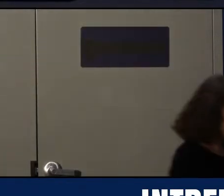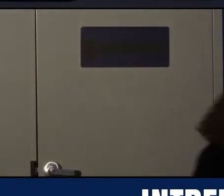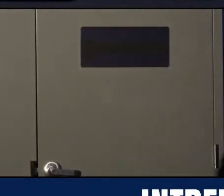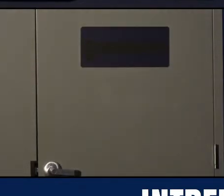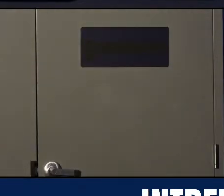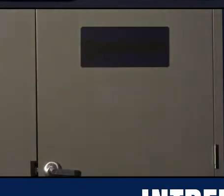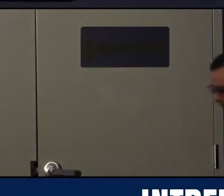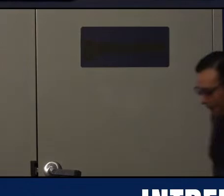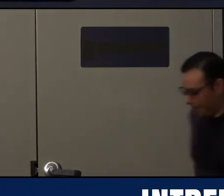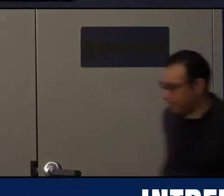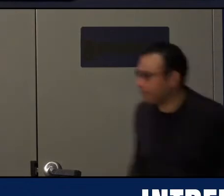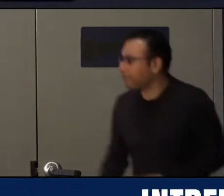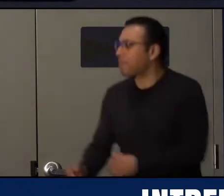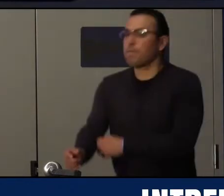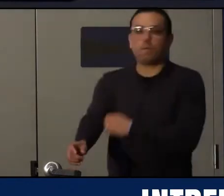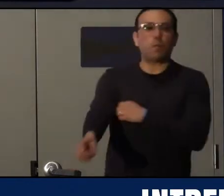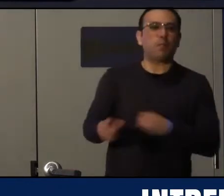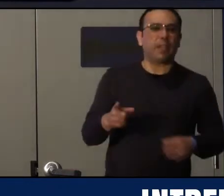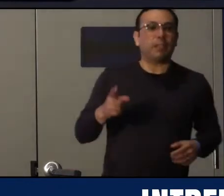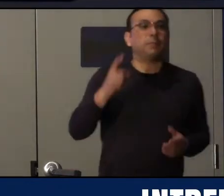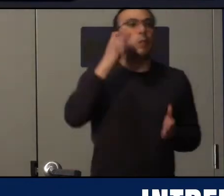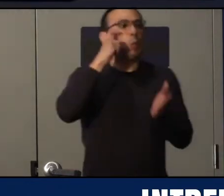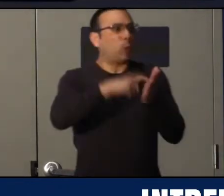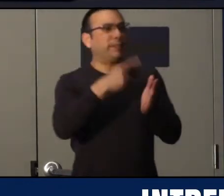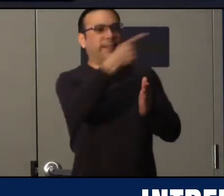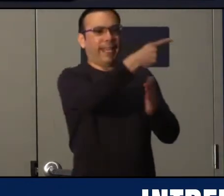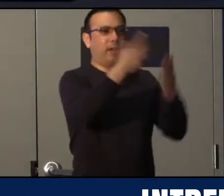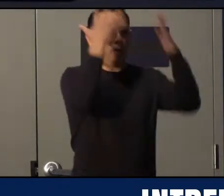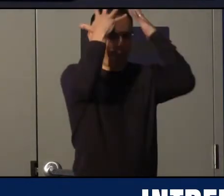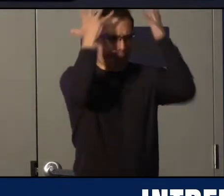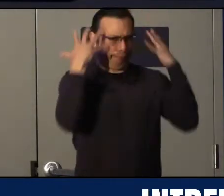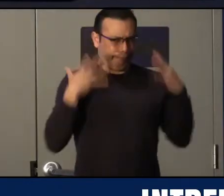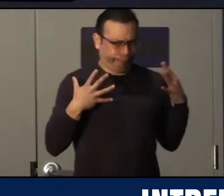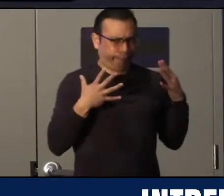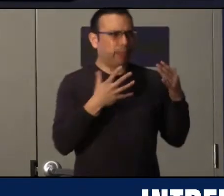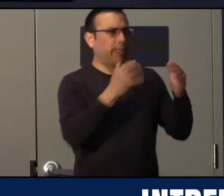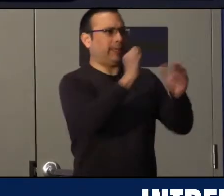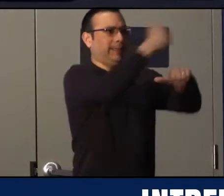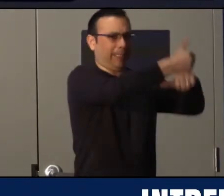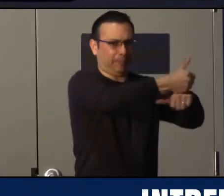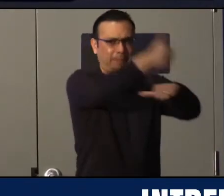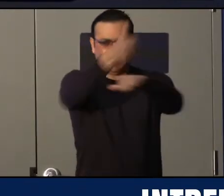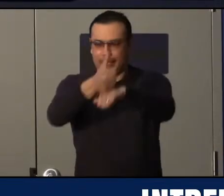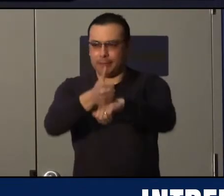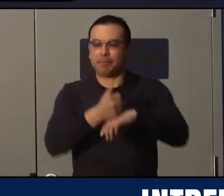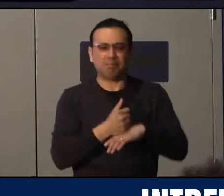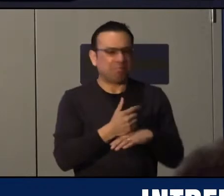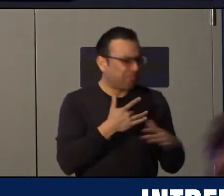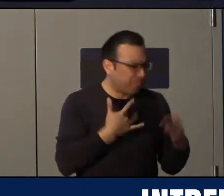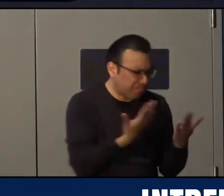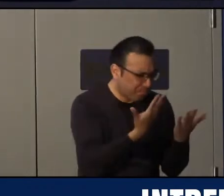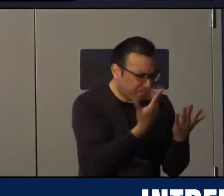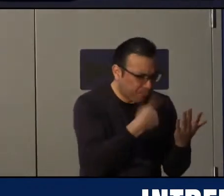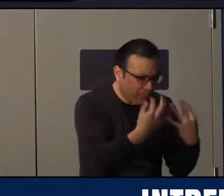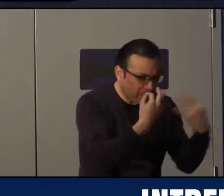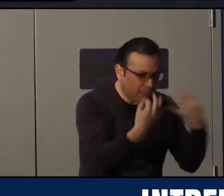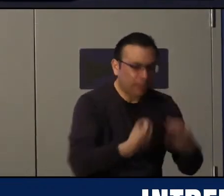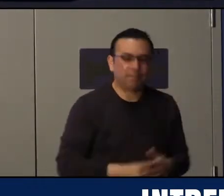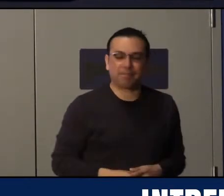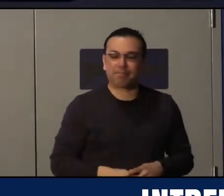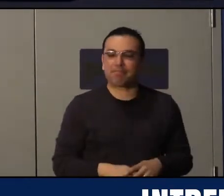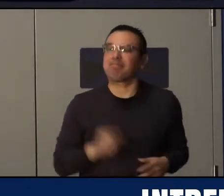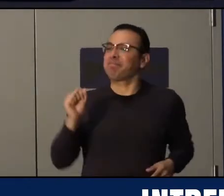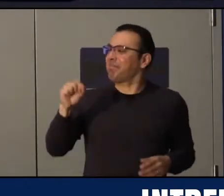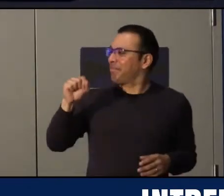one flew in space. Yeah. What's the story behind all that? So what we started with at first was with art spacesuits. And the